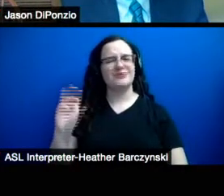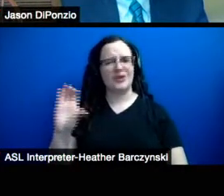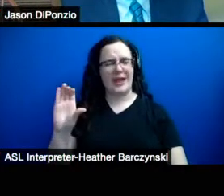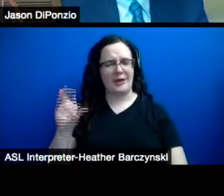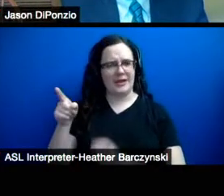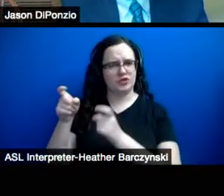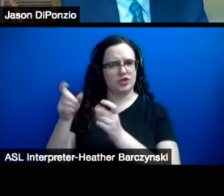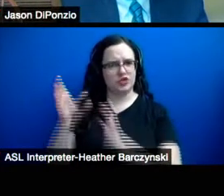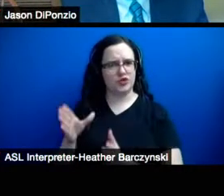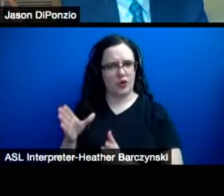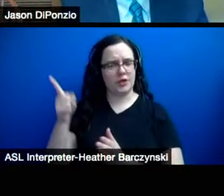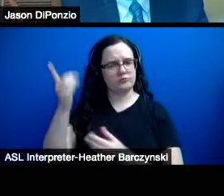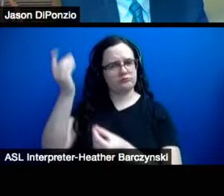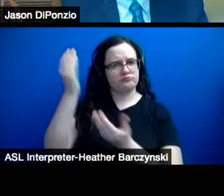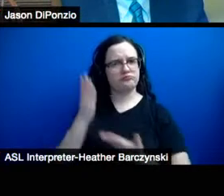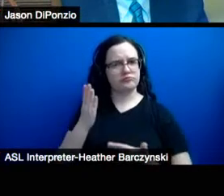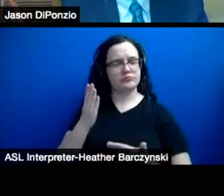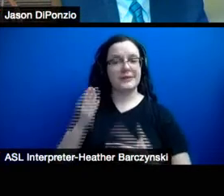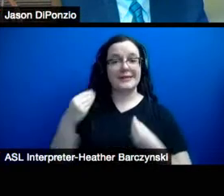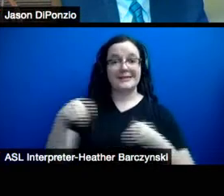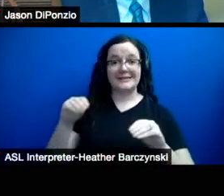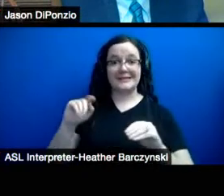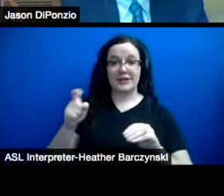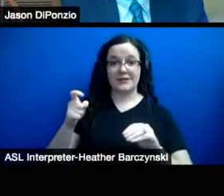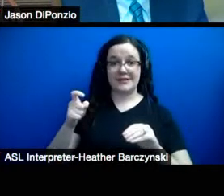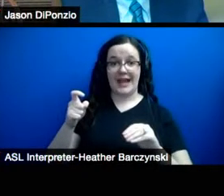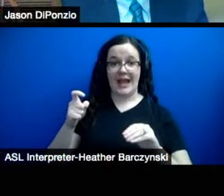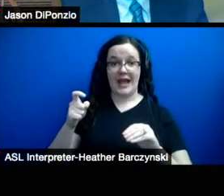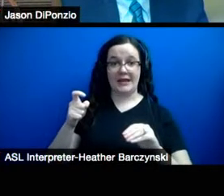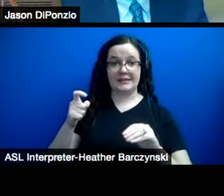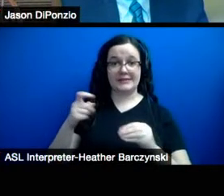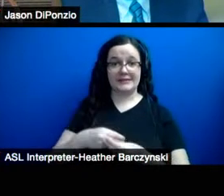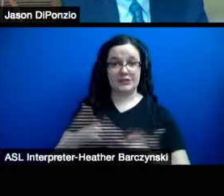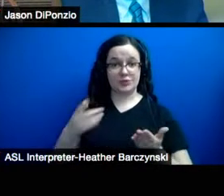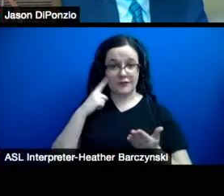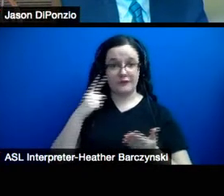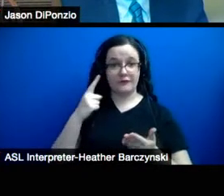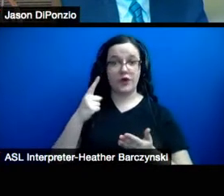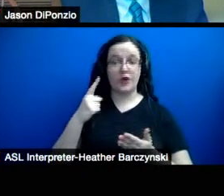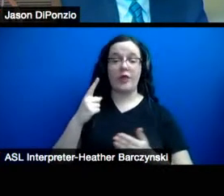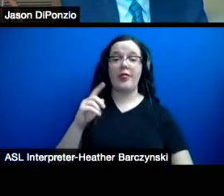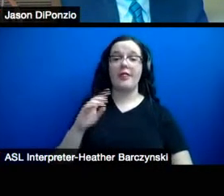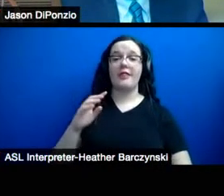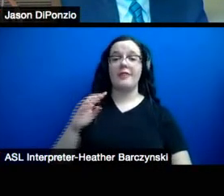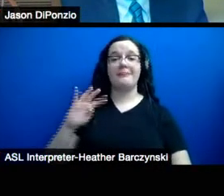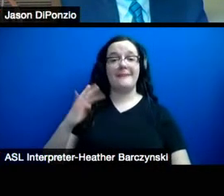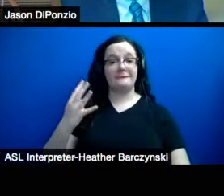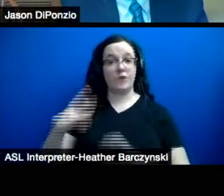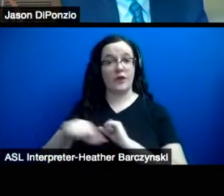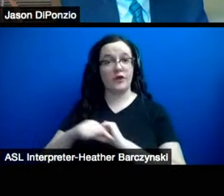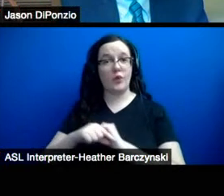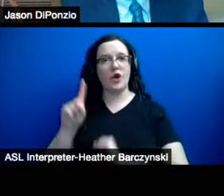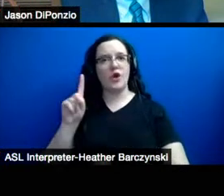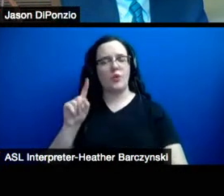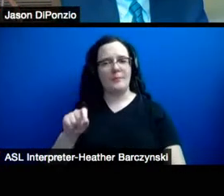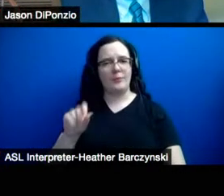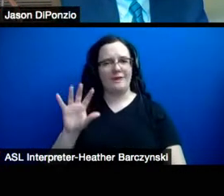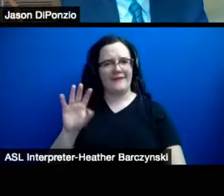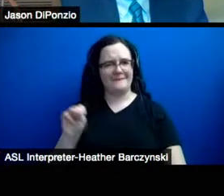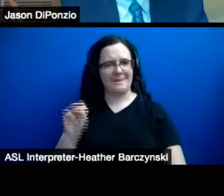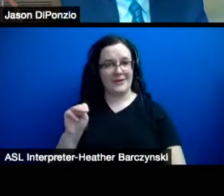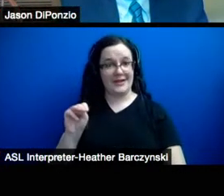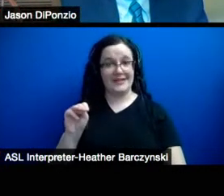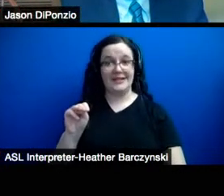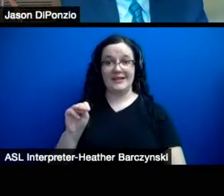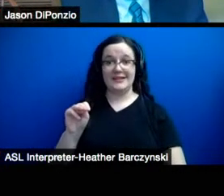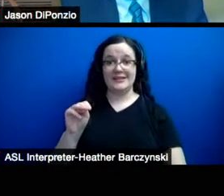tax distribution for the fourth quarter was nearly 1.5 million, up nearly 400,000 from